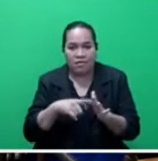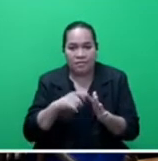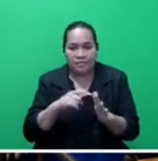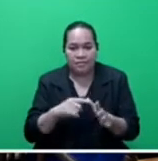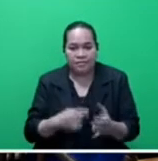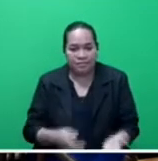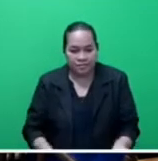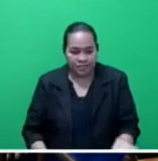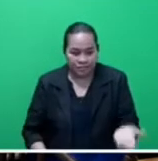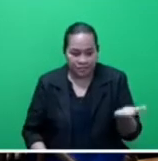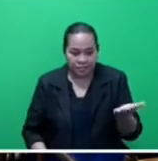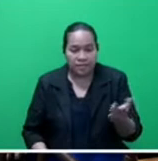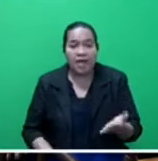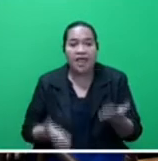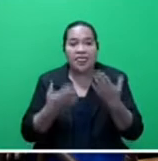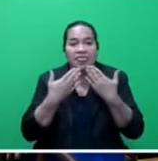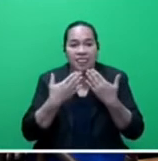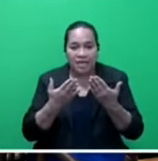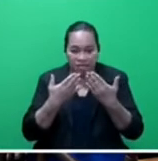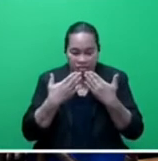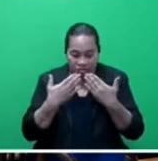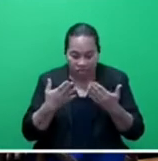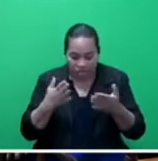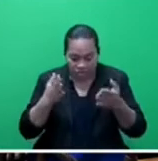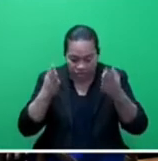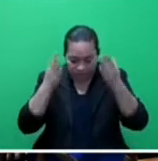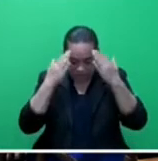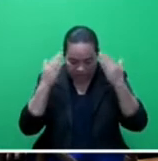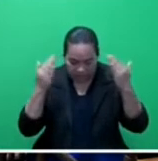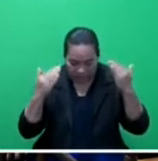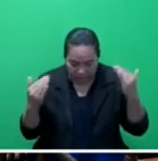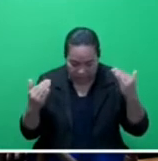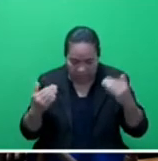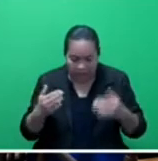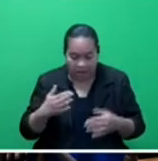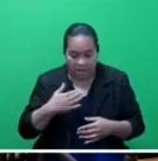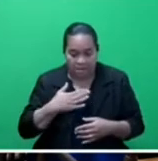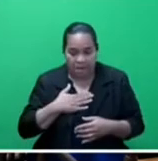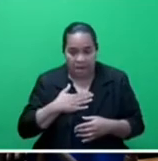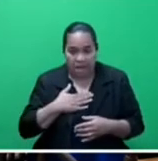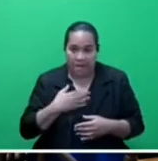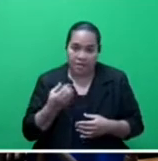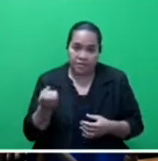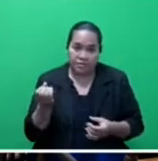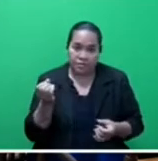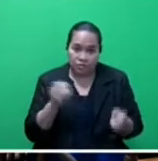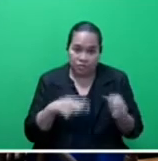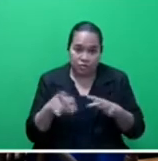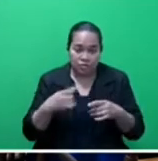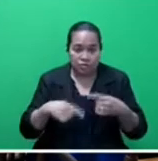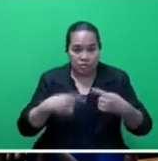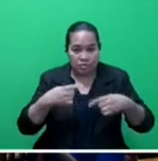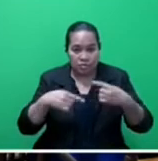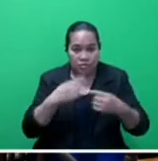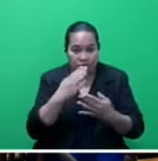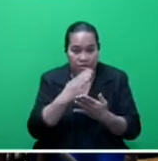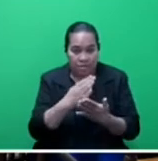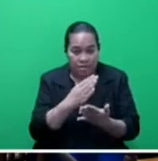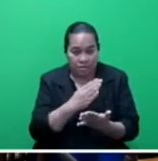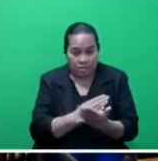Thank you, Honorable Speaker. With my contribution for the debate on the budget, Honorable